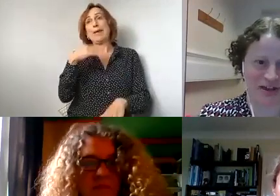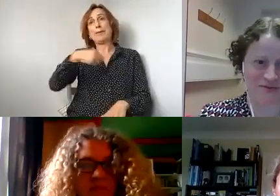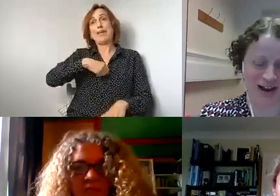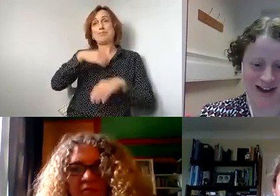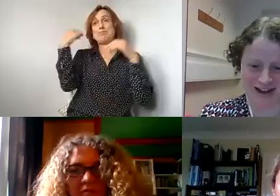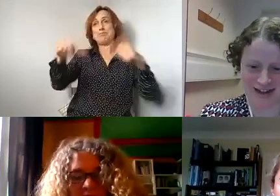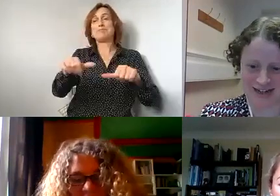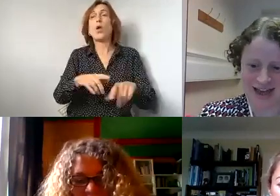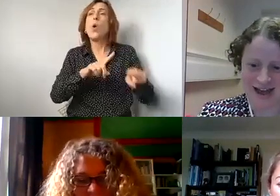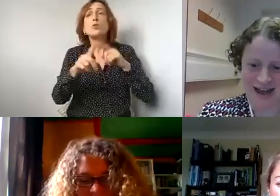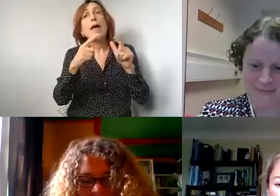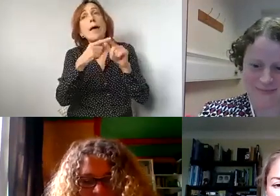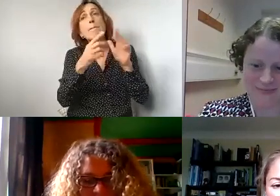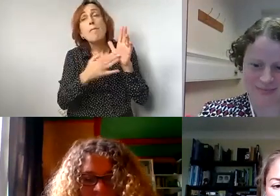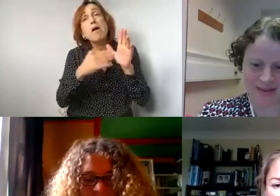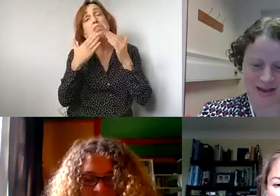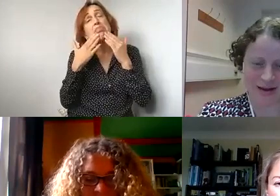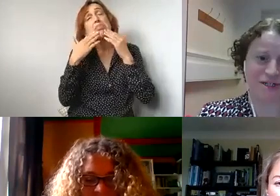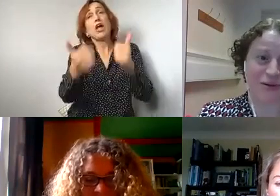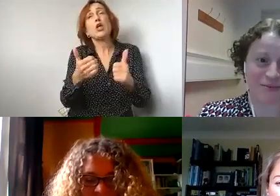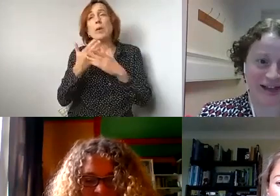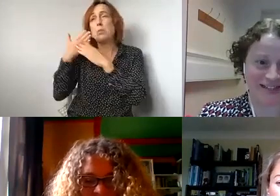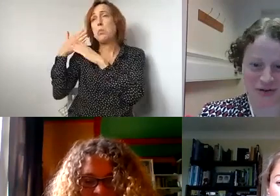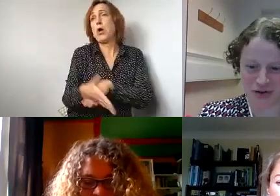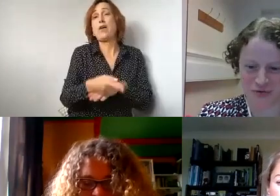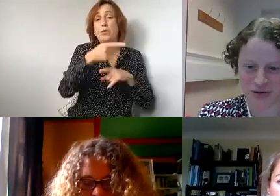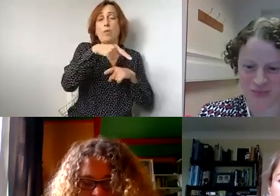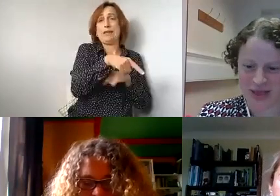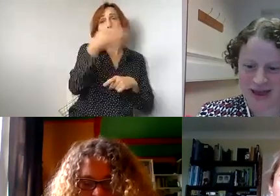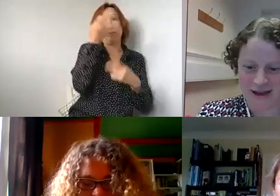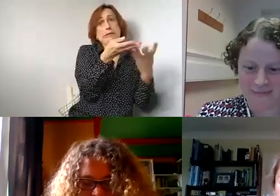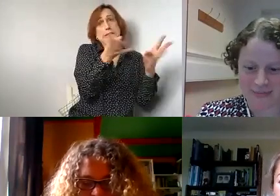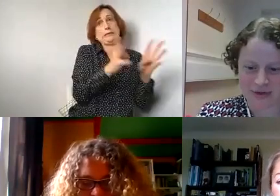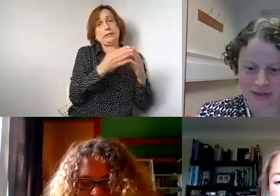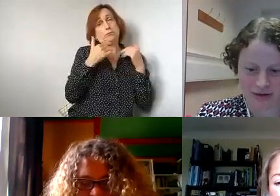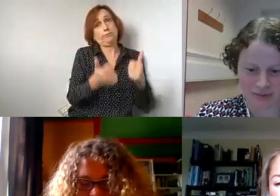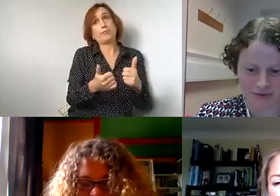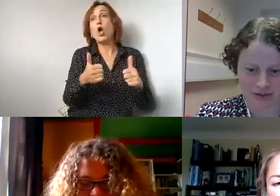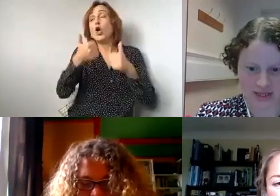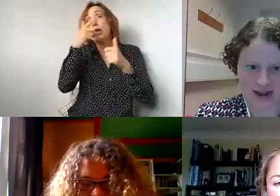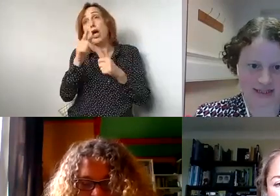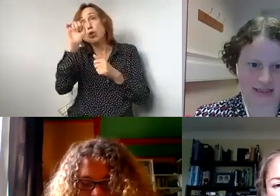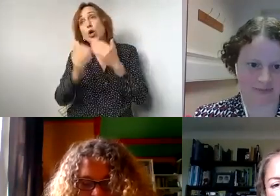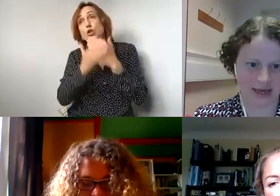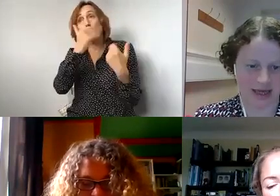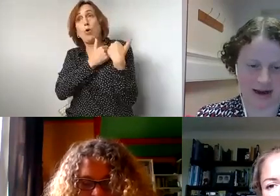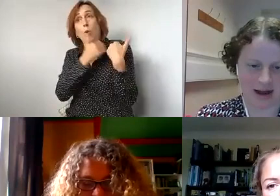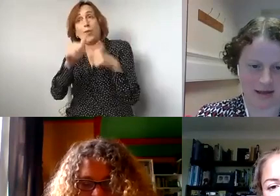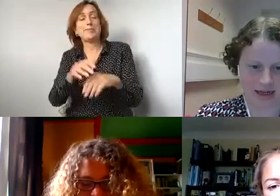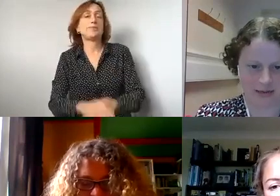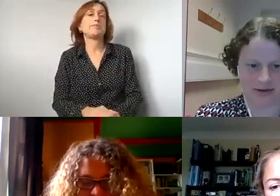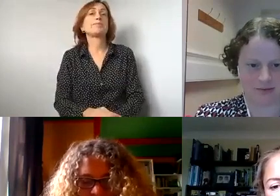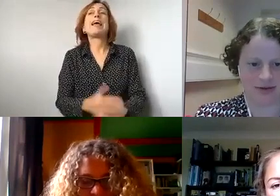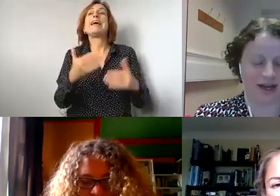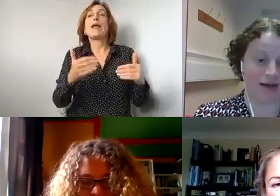been working really hard. And I wish you all the best in your new role. Just to move on to the next speaker then. The